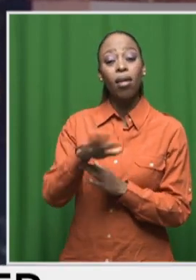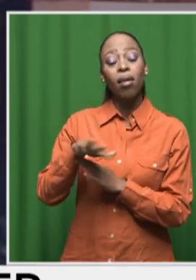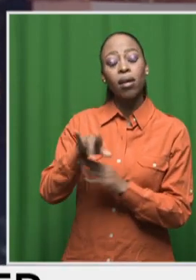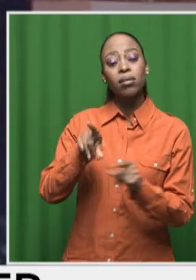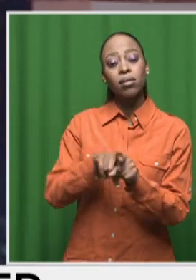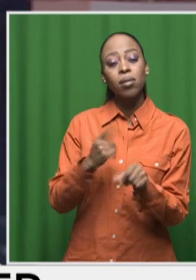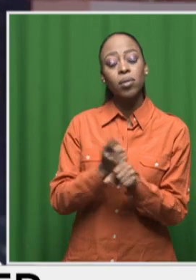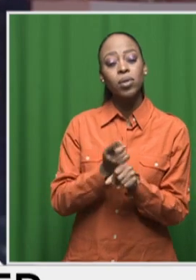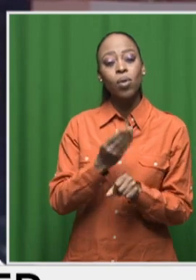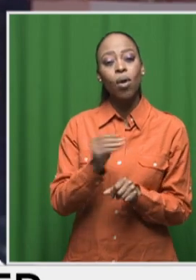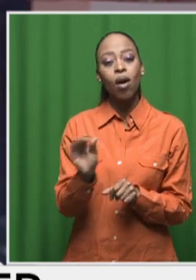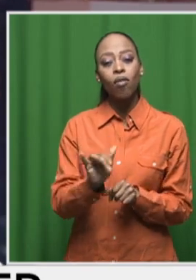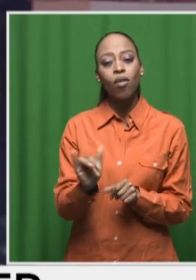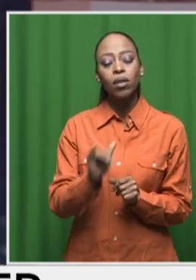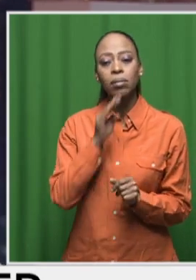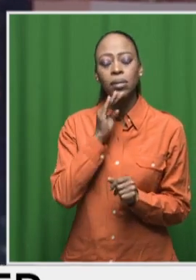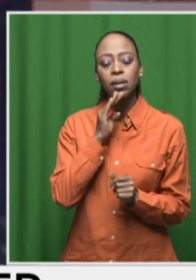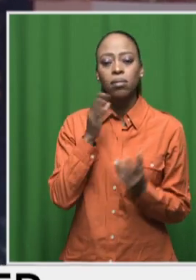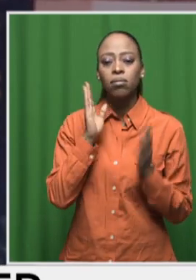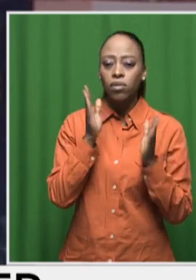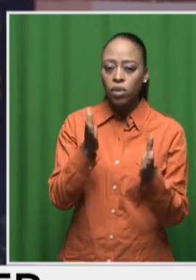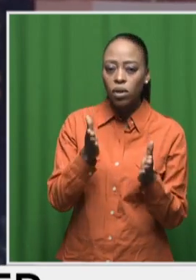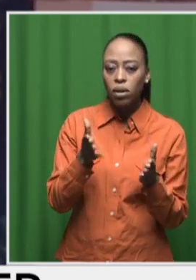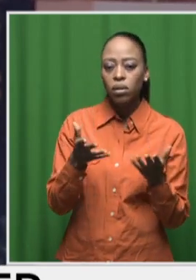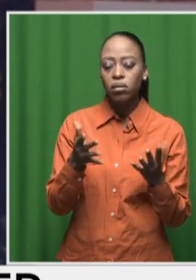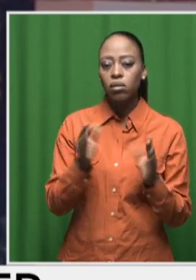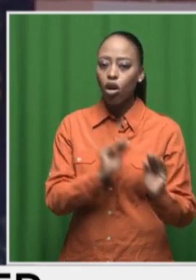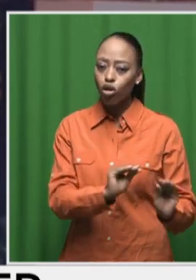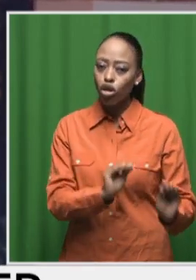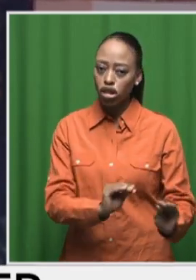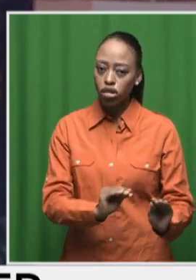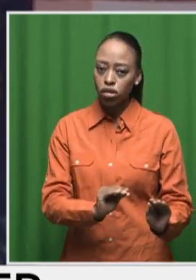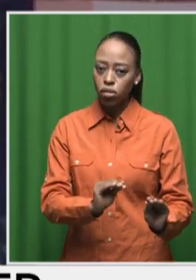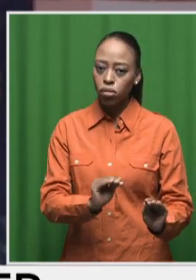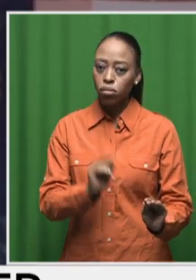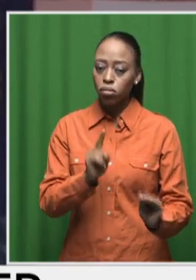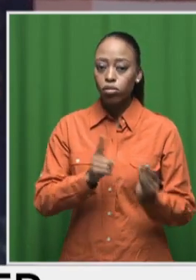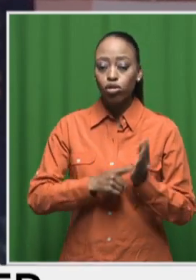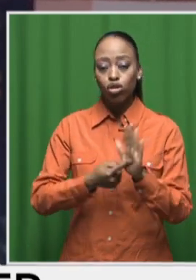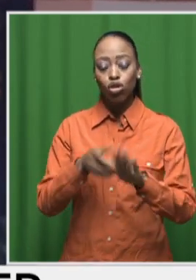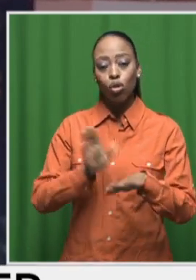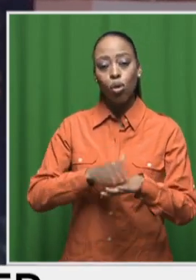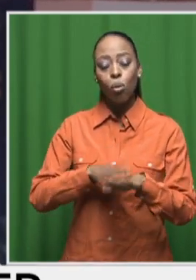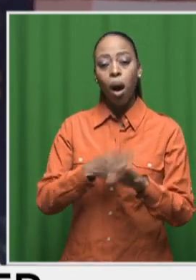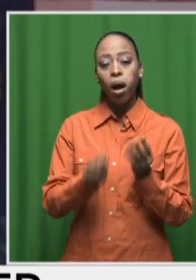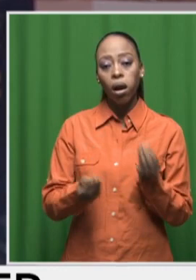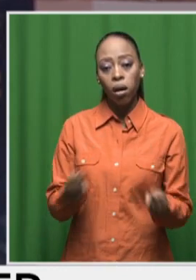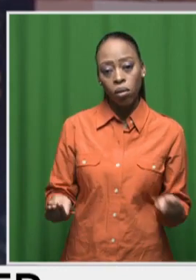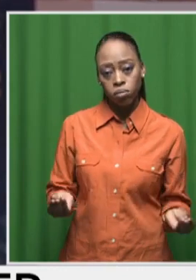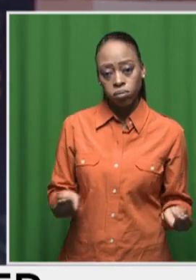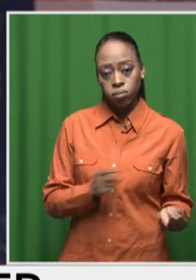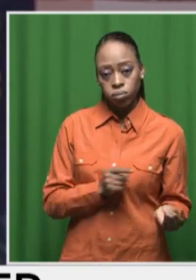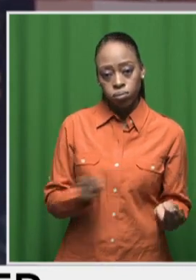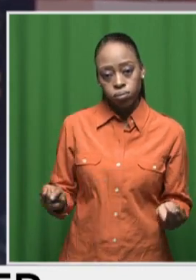is in, looking at education. So they've shown, particularly in children,